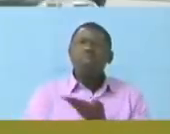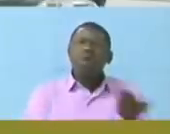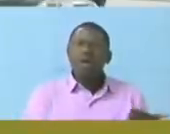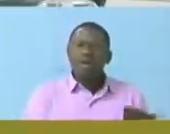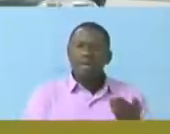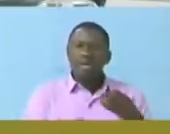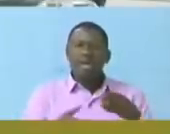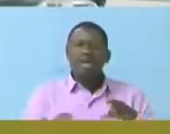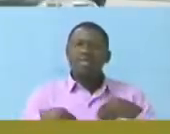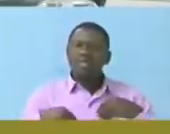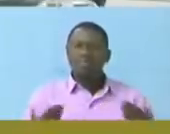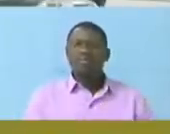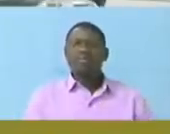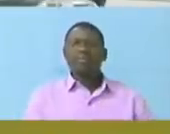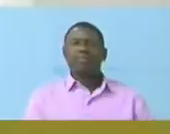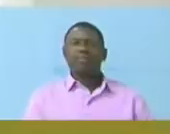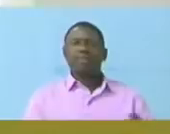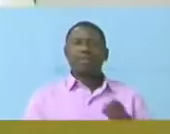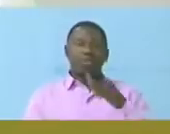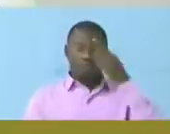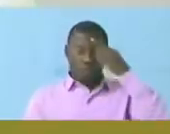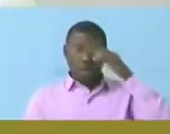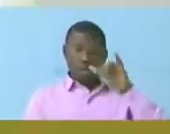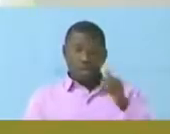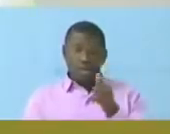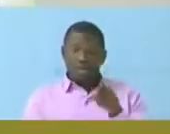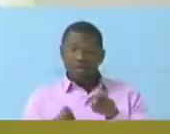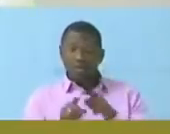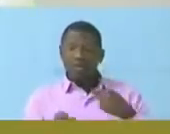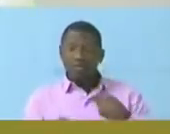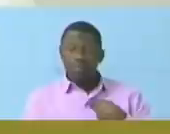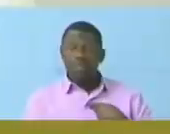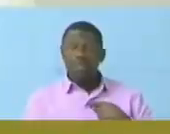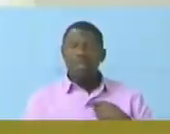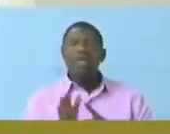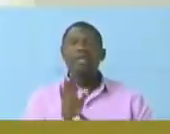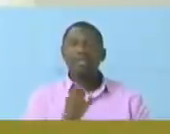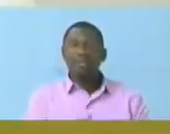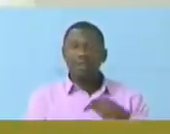Yes. You would agree with me that in a